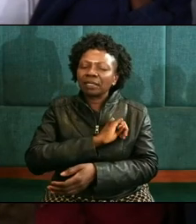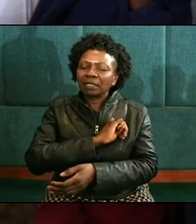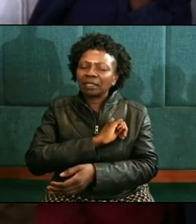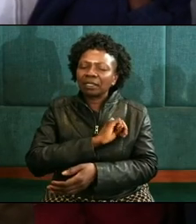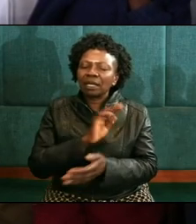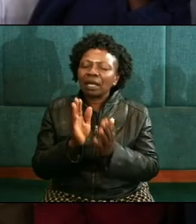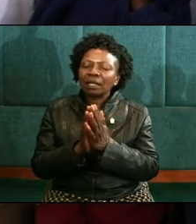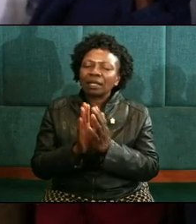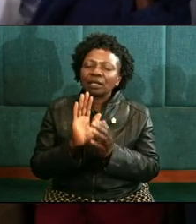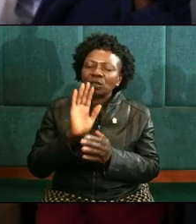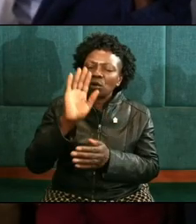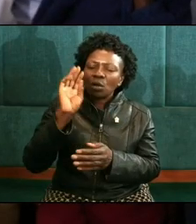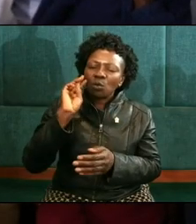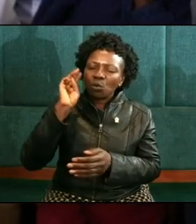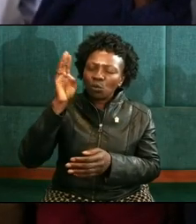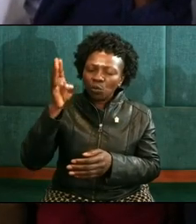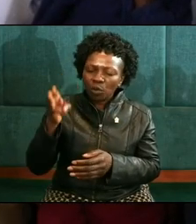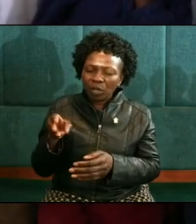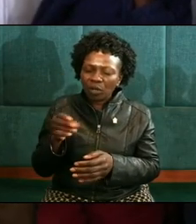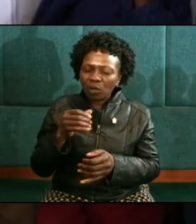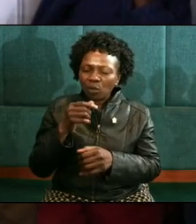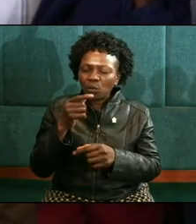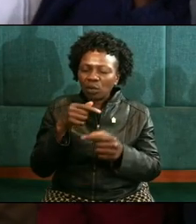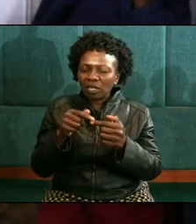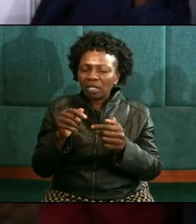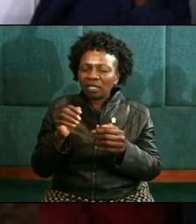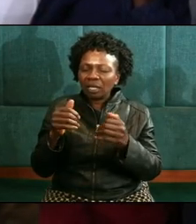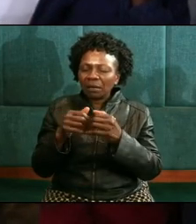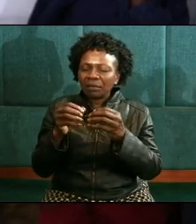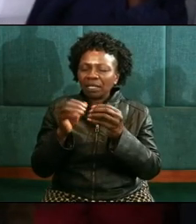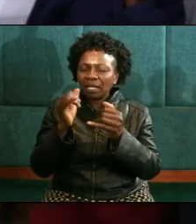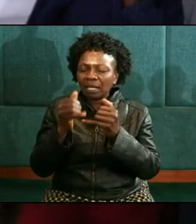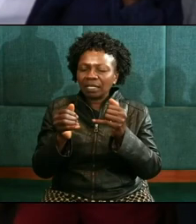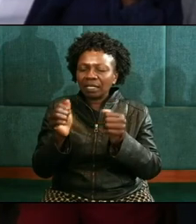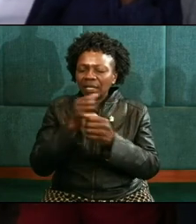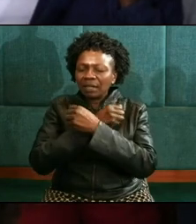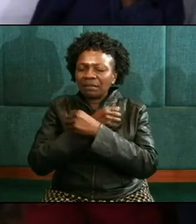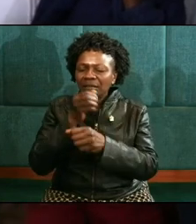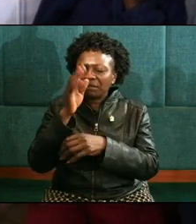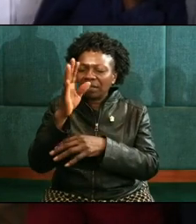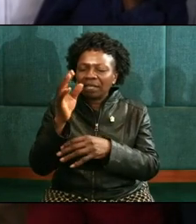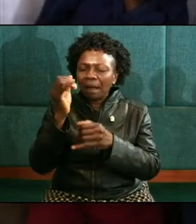will, when this camp meeting ends, loving Father, bless them